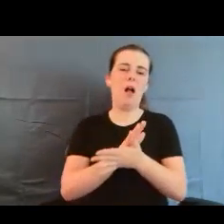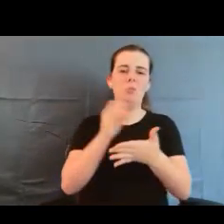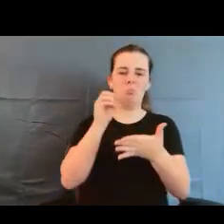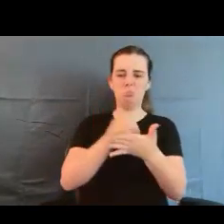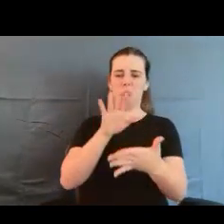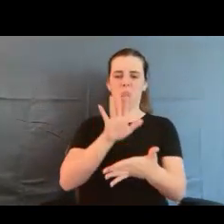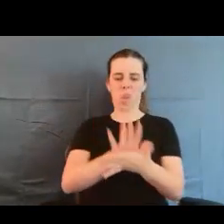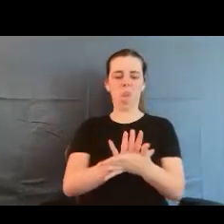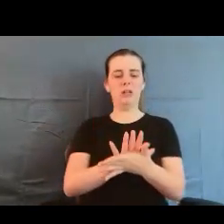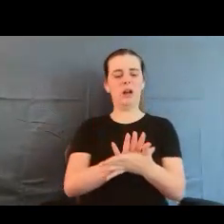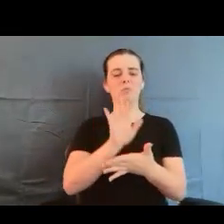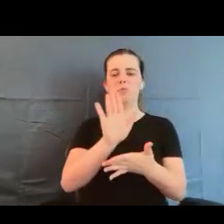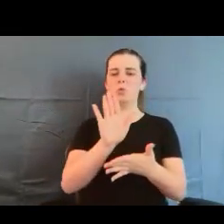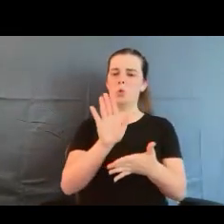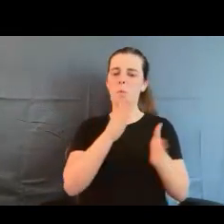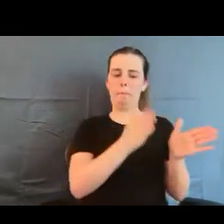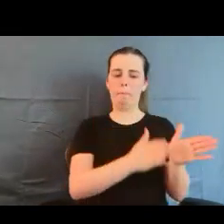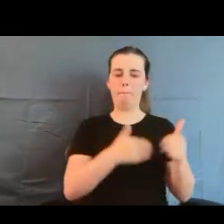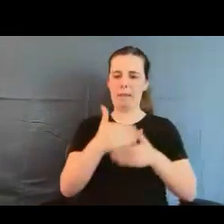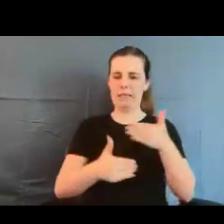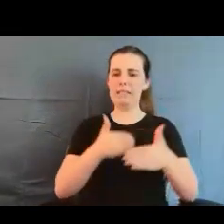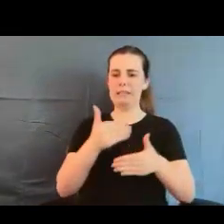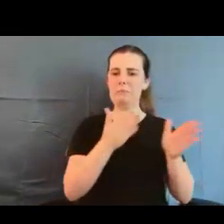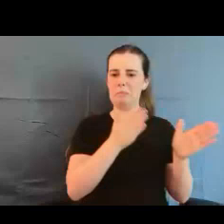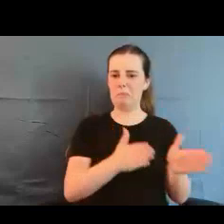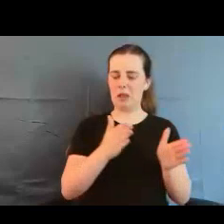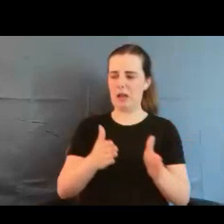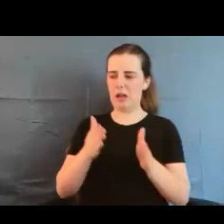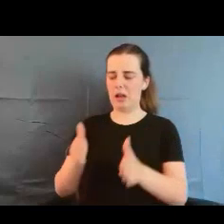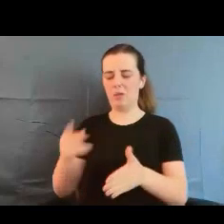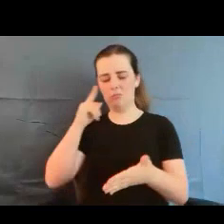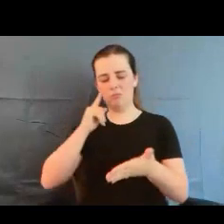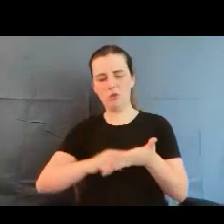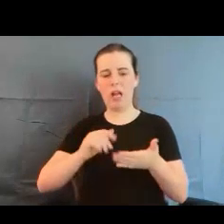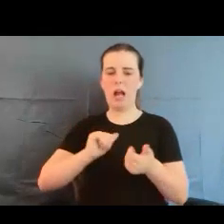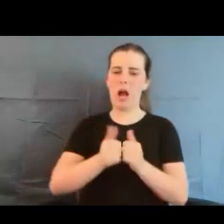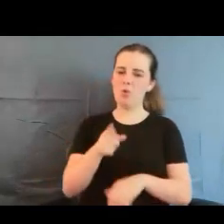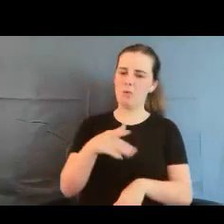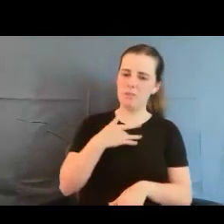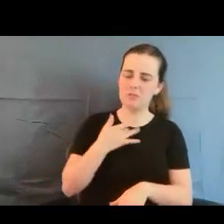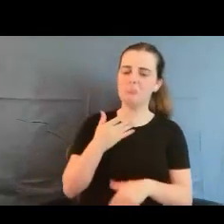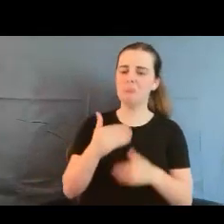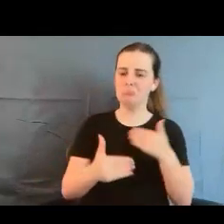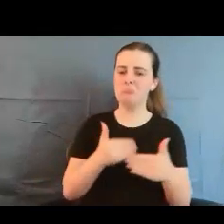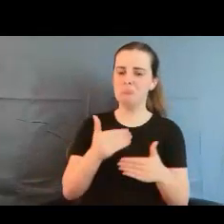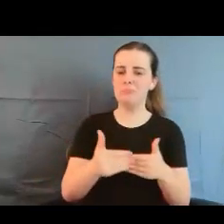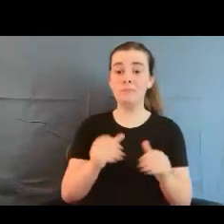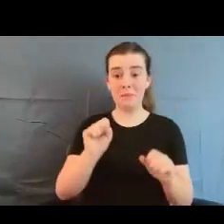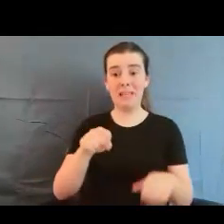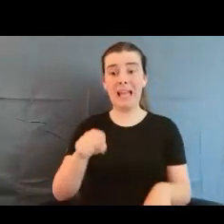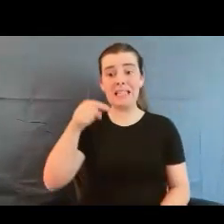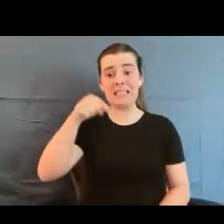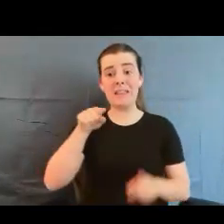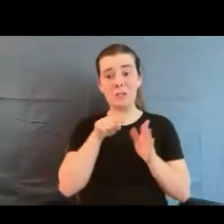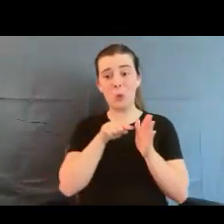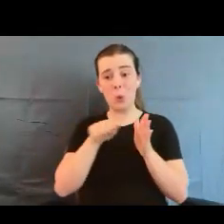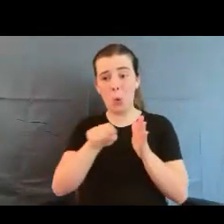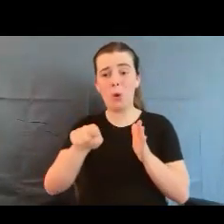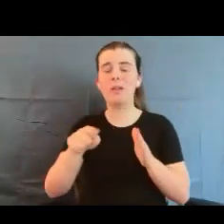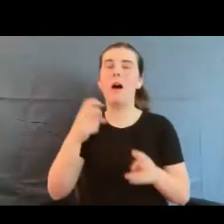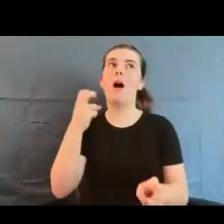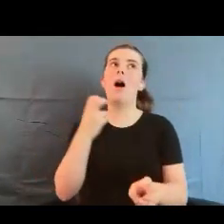help plan your pacing. And then you can kind of check in as you're going to see how you're feeling on it. But yeah, this course is hard. I'm not gonna lie. It's like a really